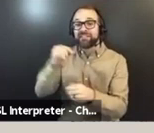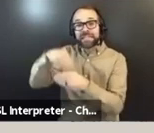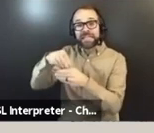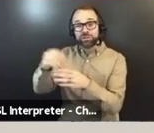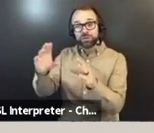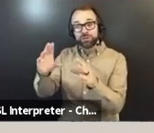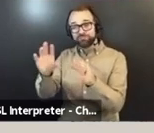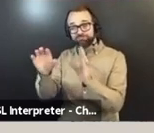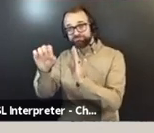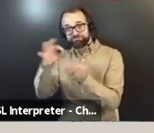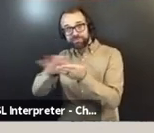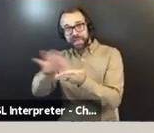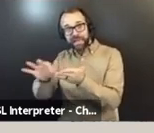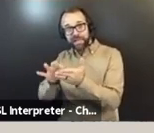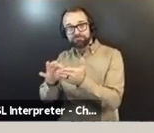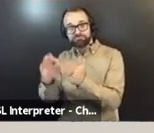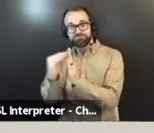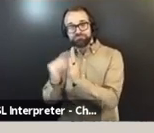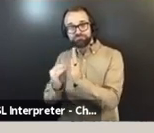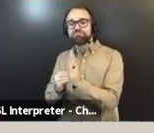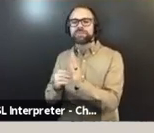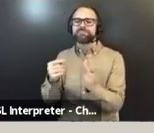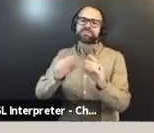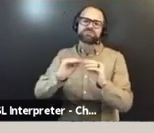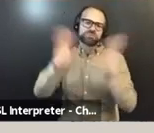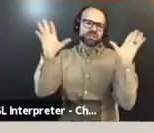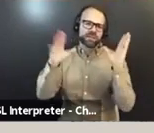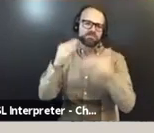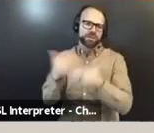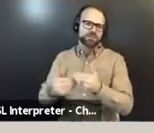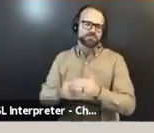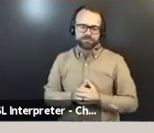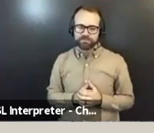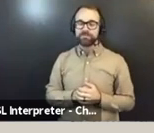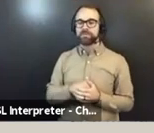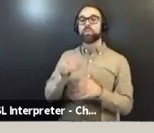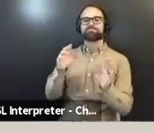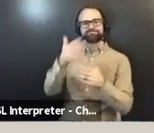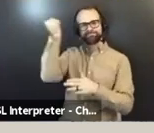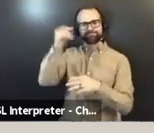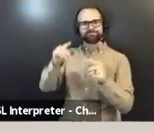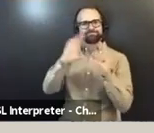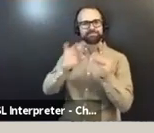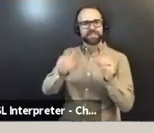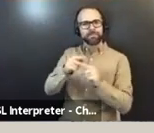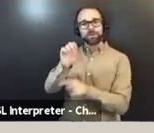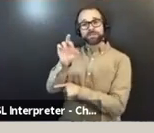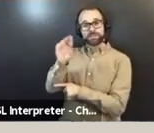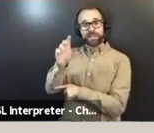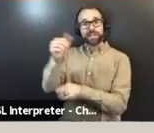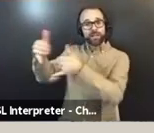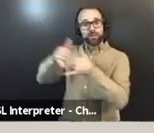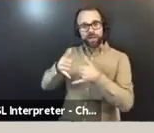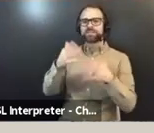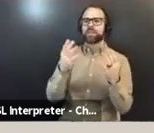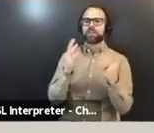you with that. So it's a straightforward process. What I forget to mention on the shred and the grants is the process is really quick, and I'll get to how long